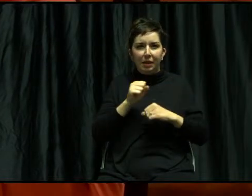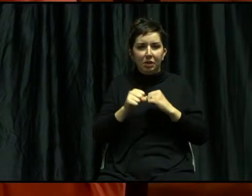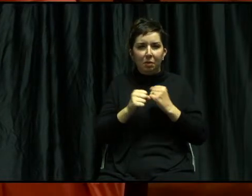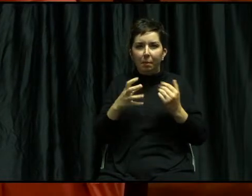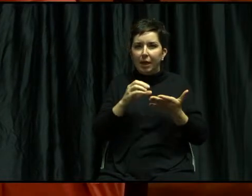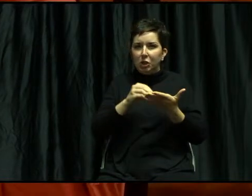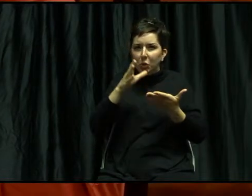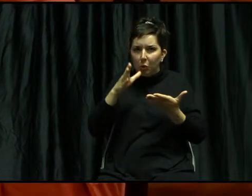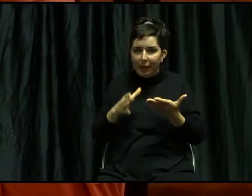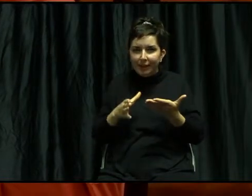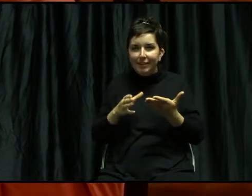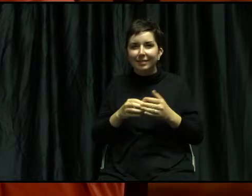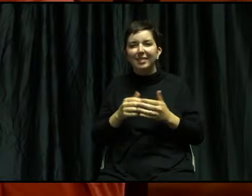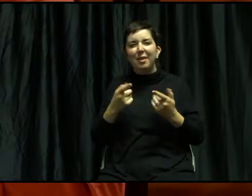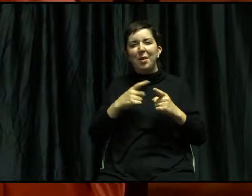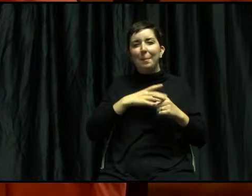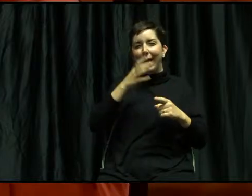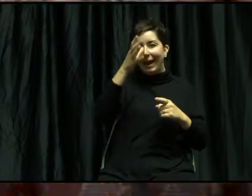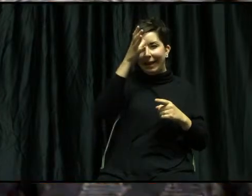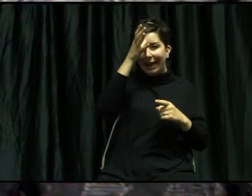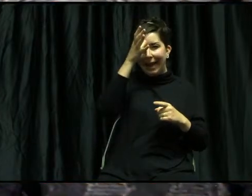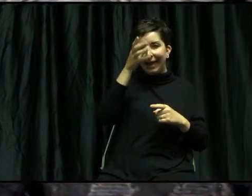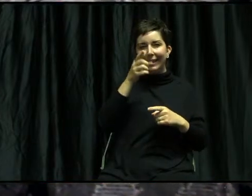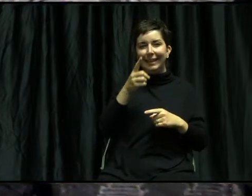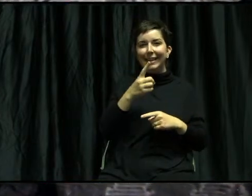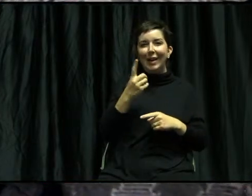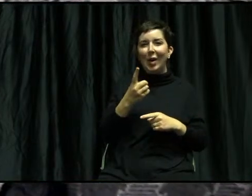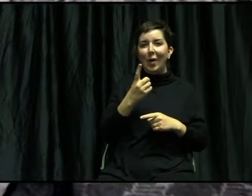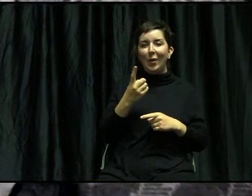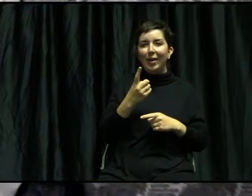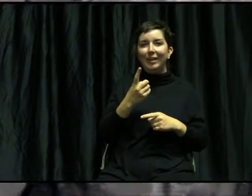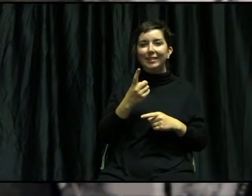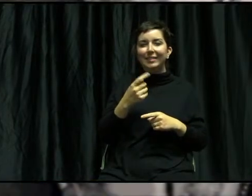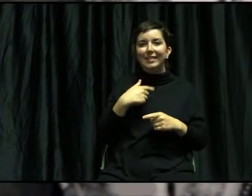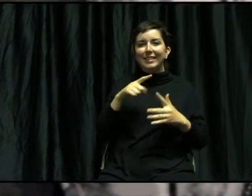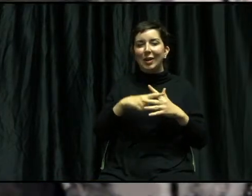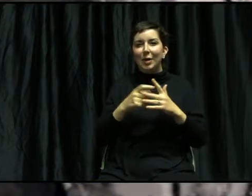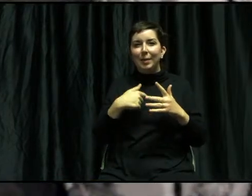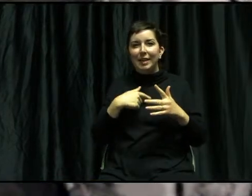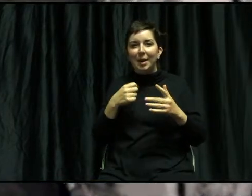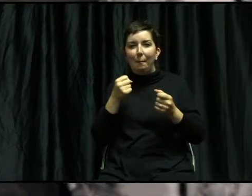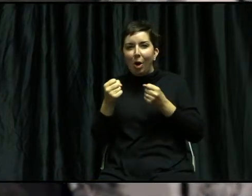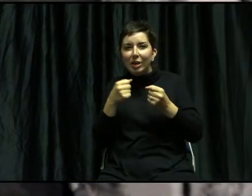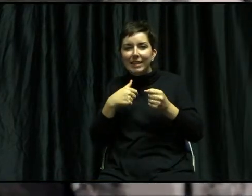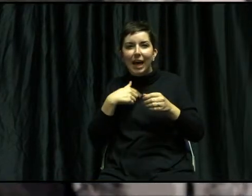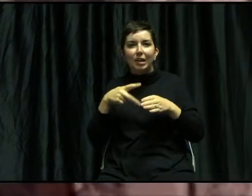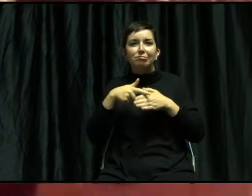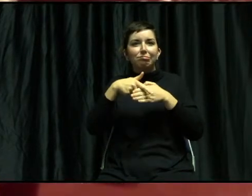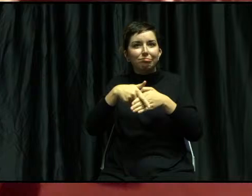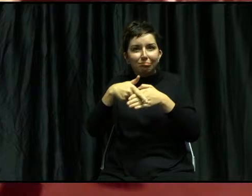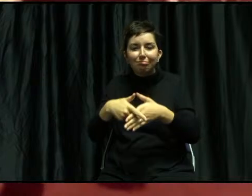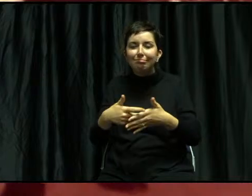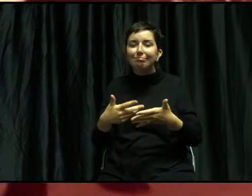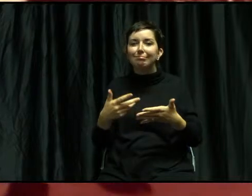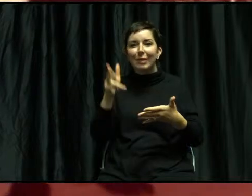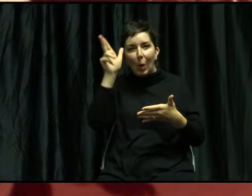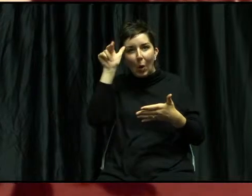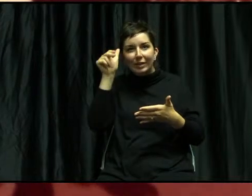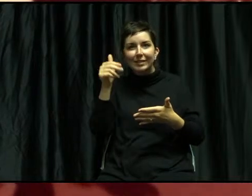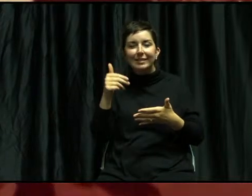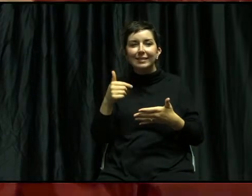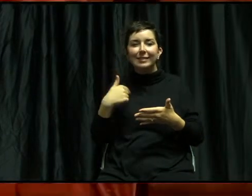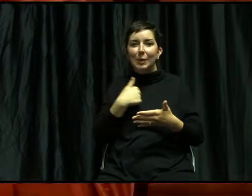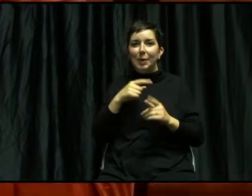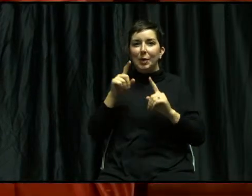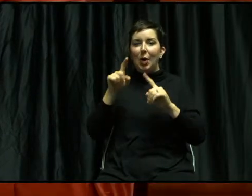dad encouraged all sorts of stuff. I mean, he had me boxing when I was little. I rode horses. He would take me up the